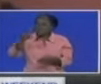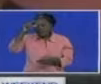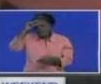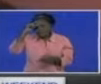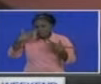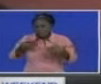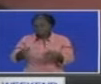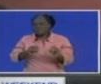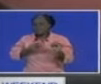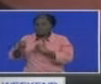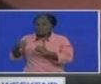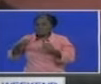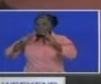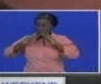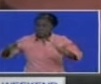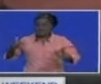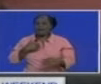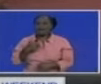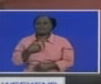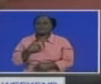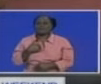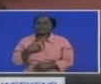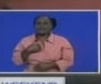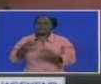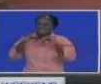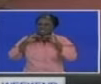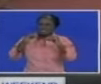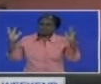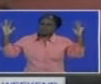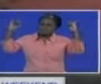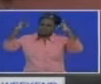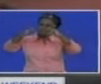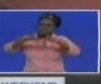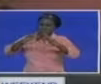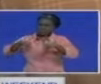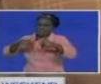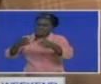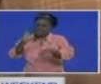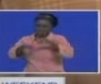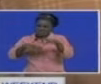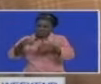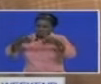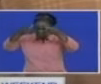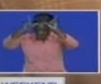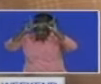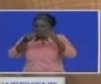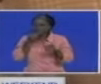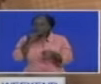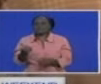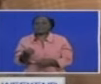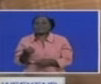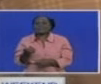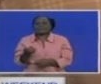hame. We are very peaceful. Hizo ma training camps tunataka tulime na tulishe ngombe. We would have